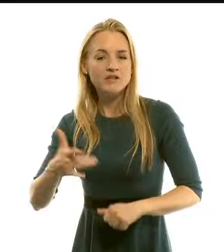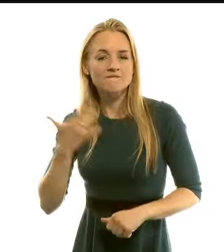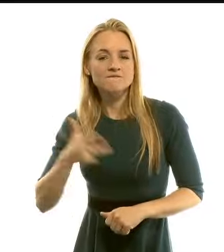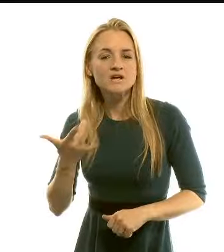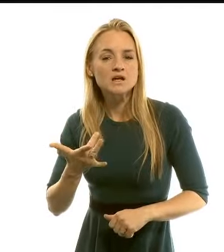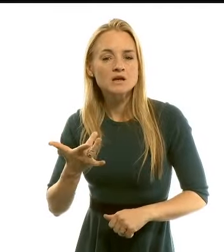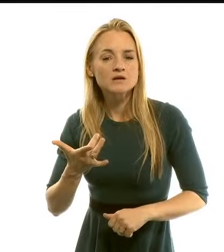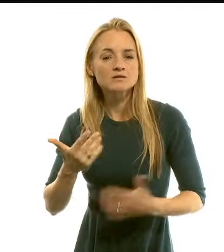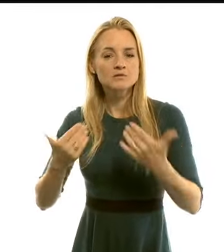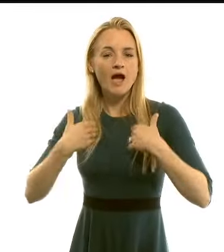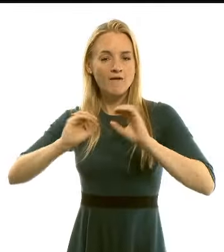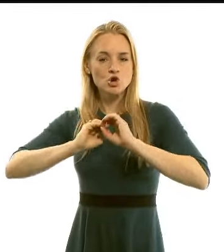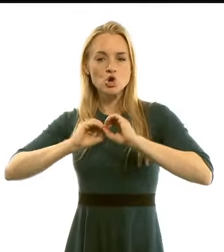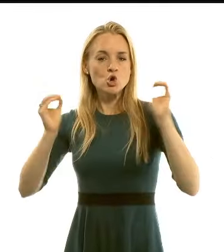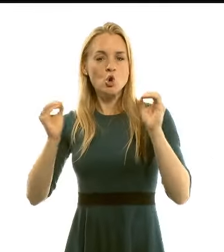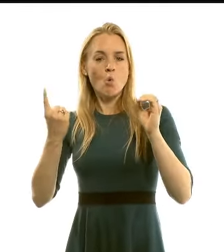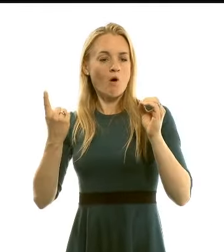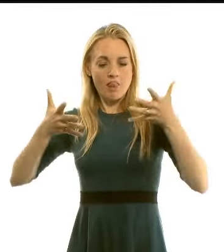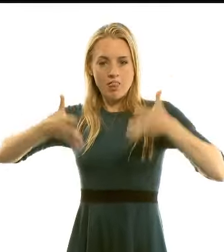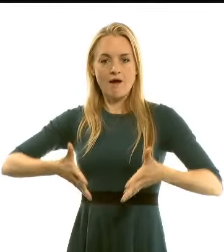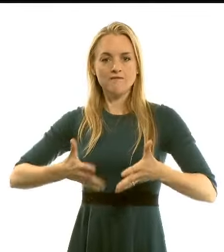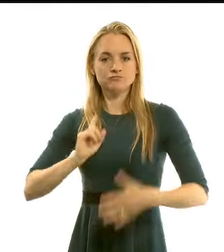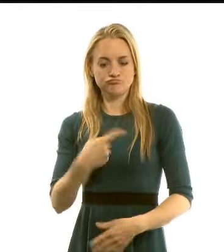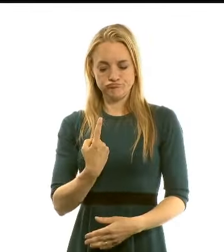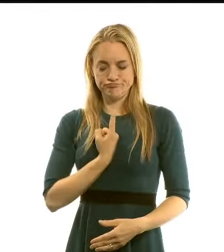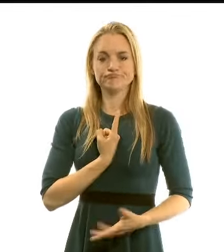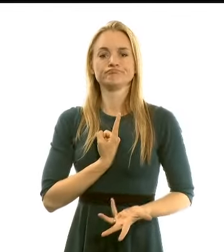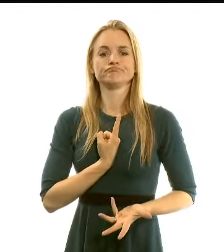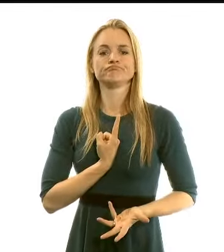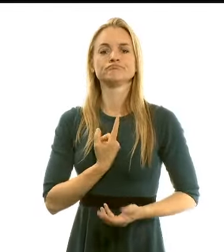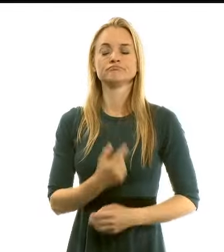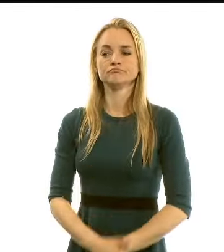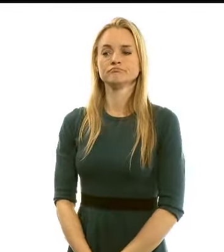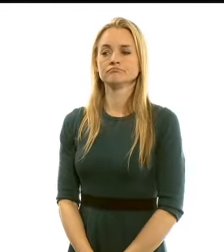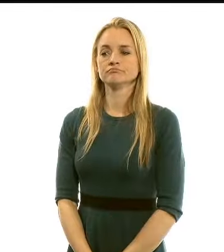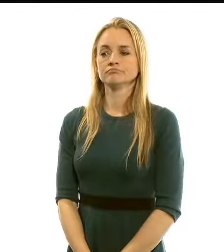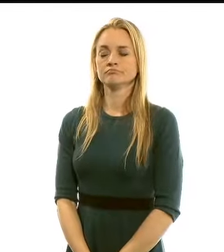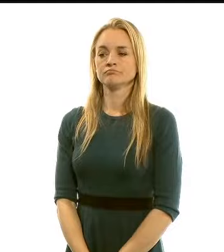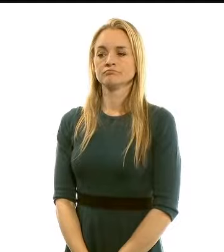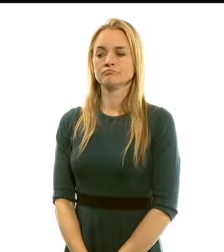to have no one left? I just got you back!